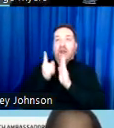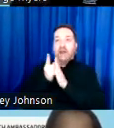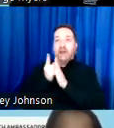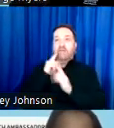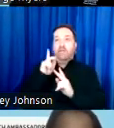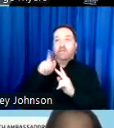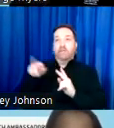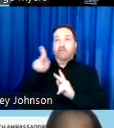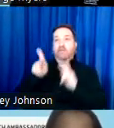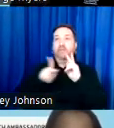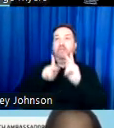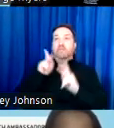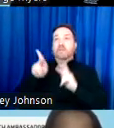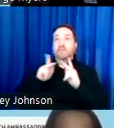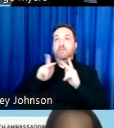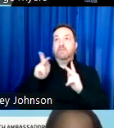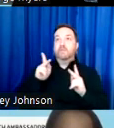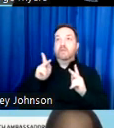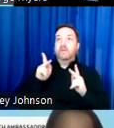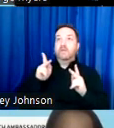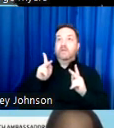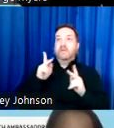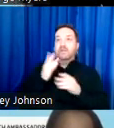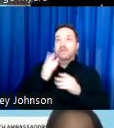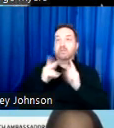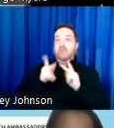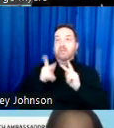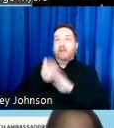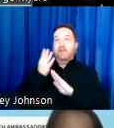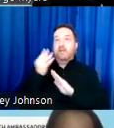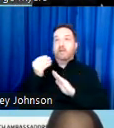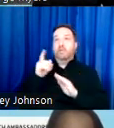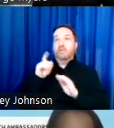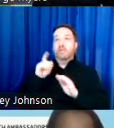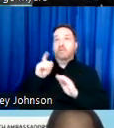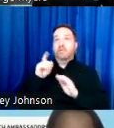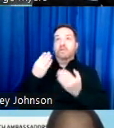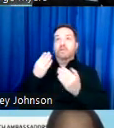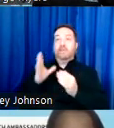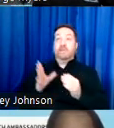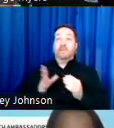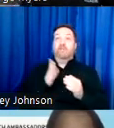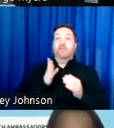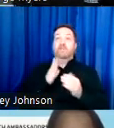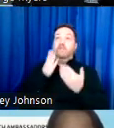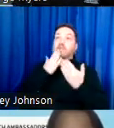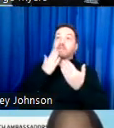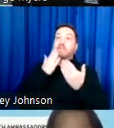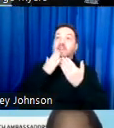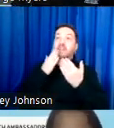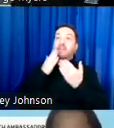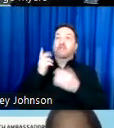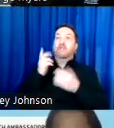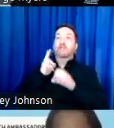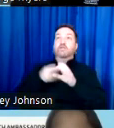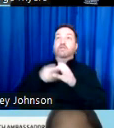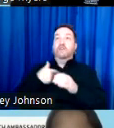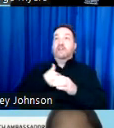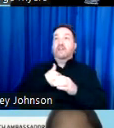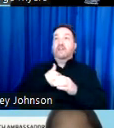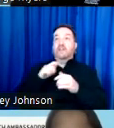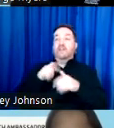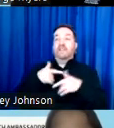folks have to go, and we'll give you the official thank you for joining us in this